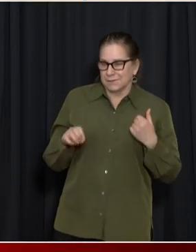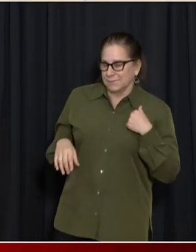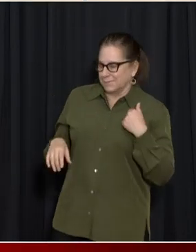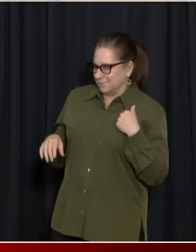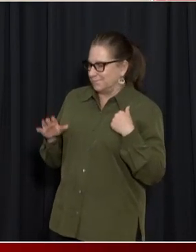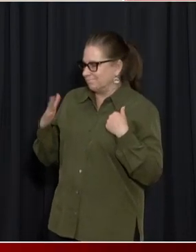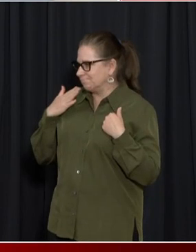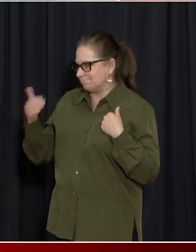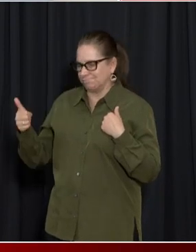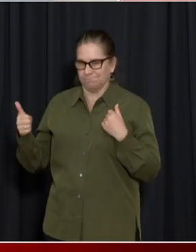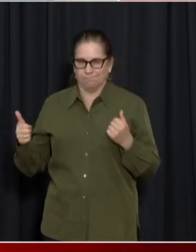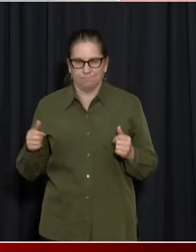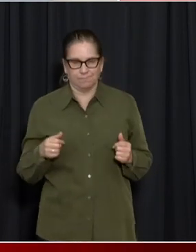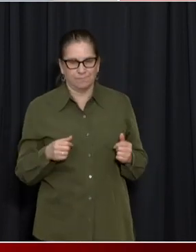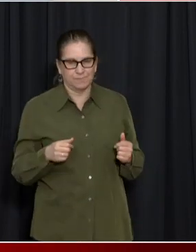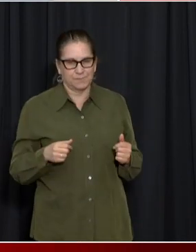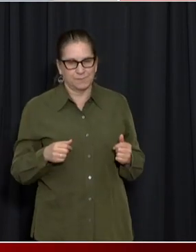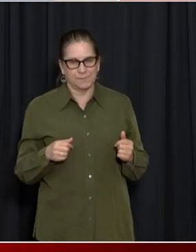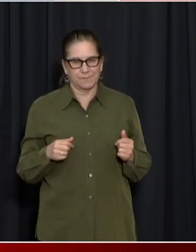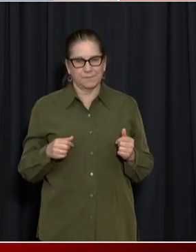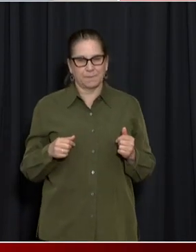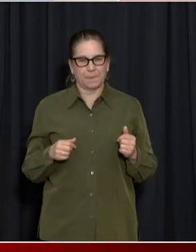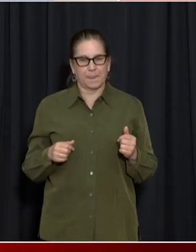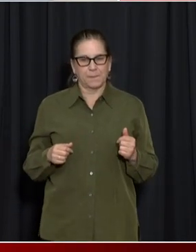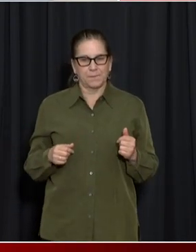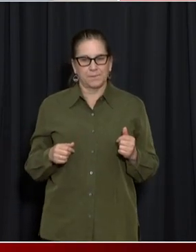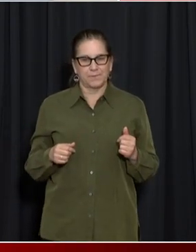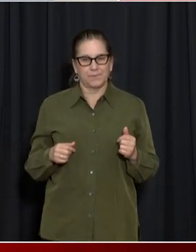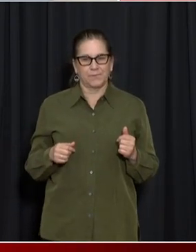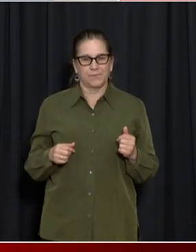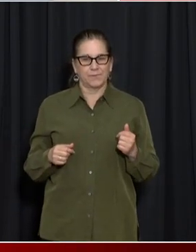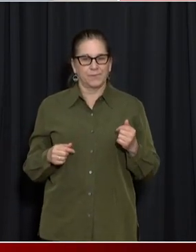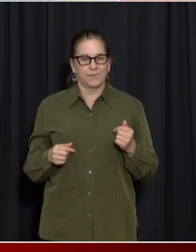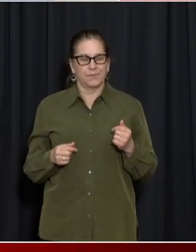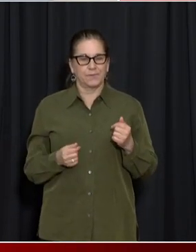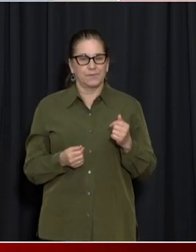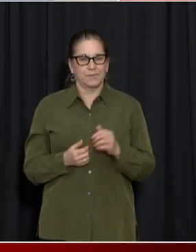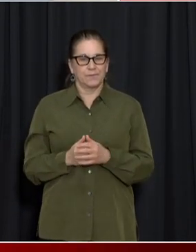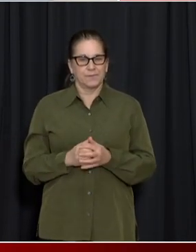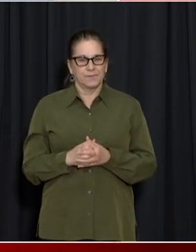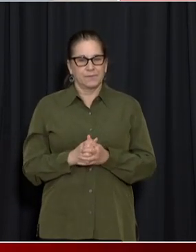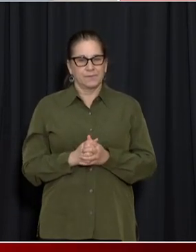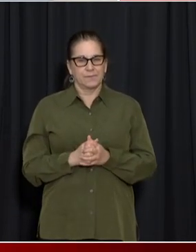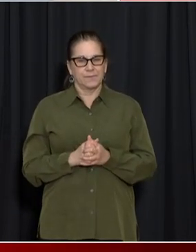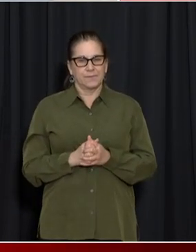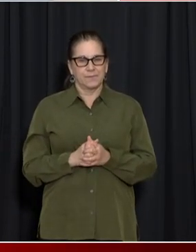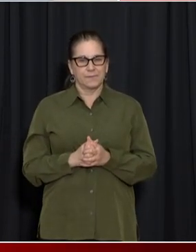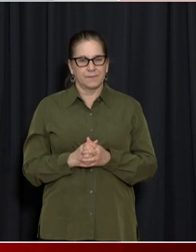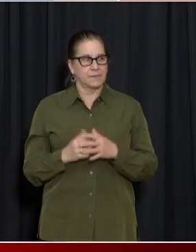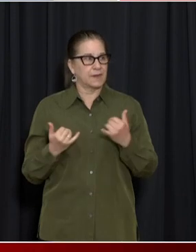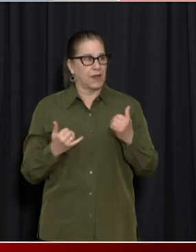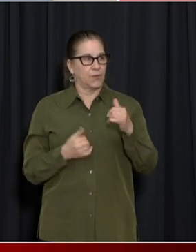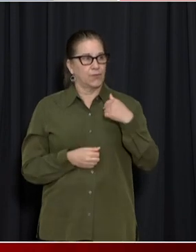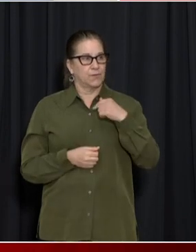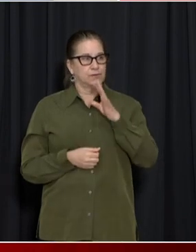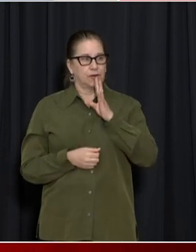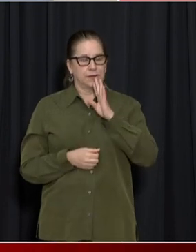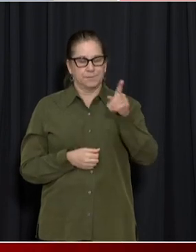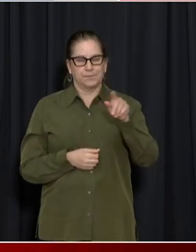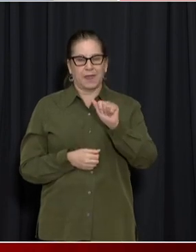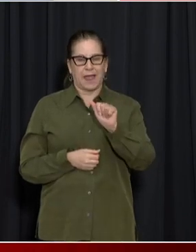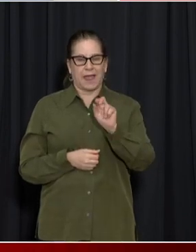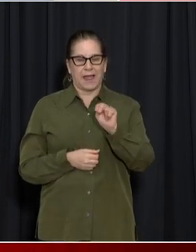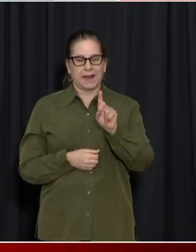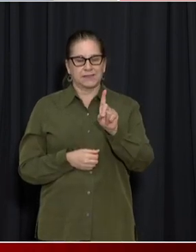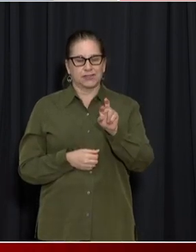Mayor. Now we will walk through the advisory group's sector phasing recommendations to the mayor. The recommended staging aims